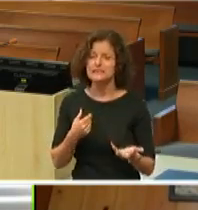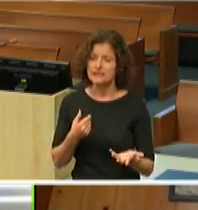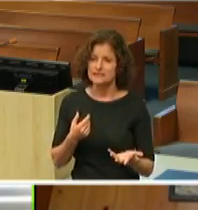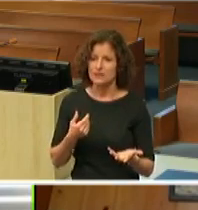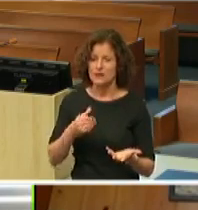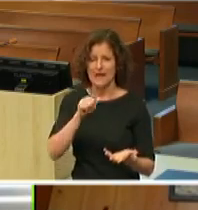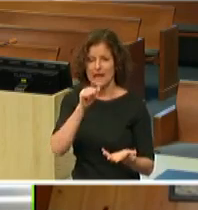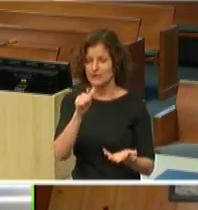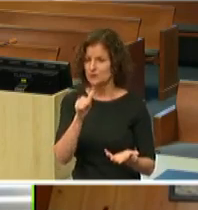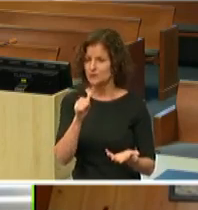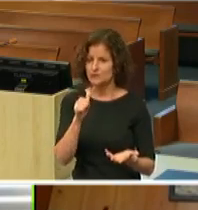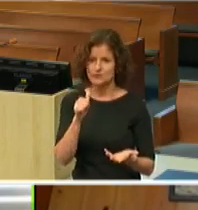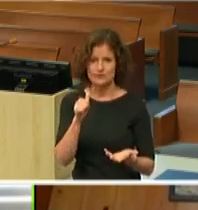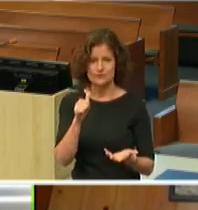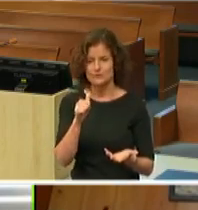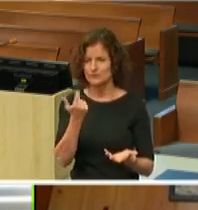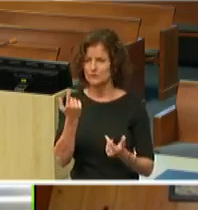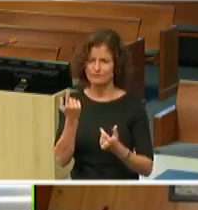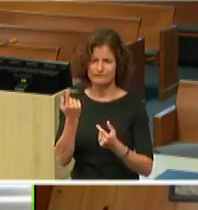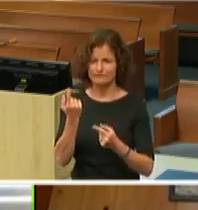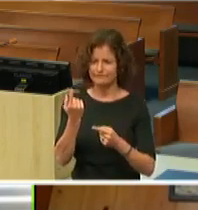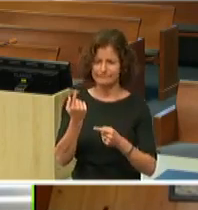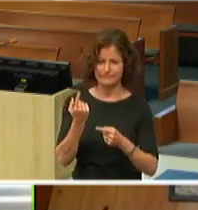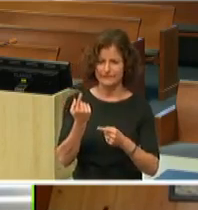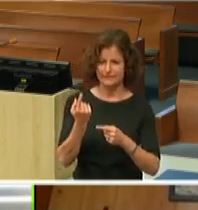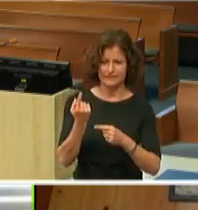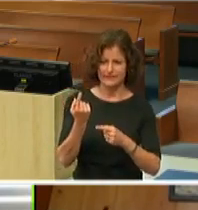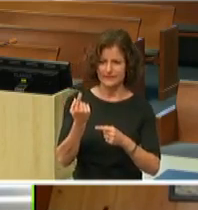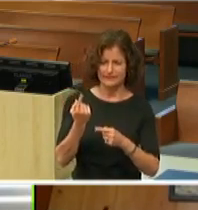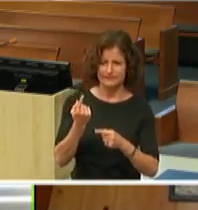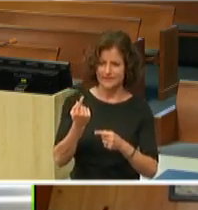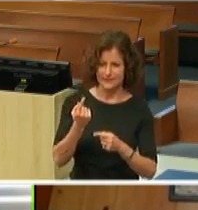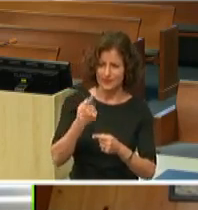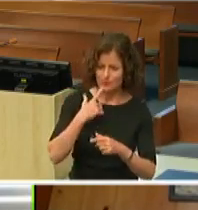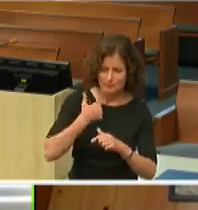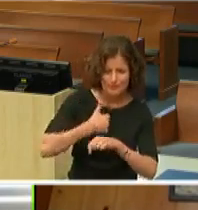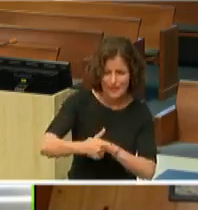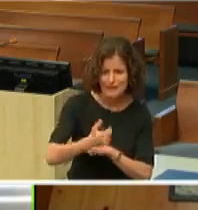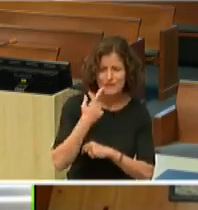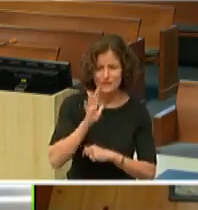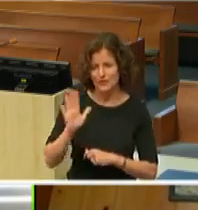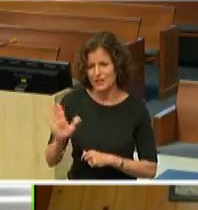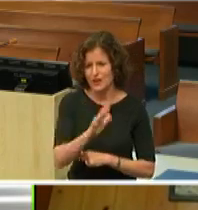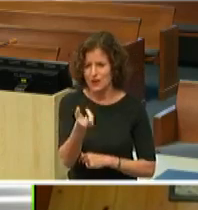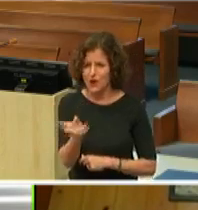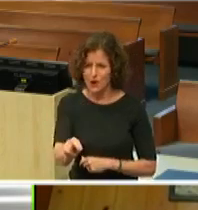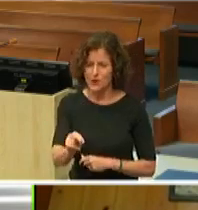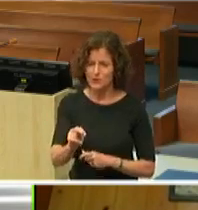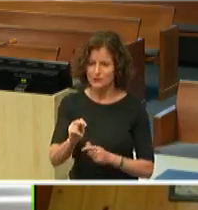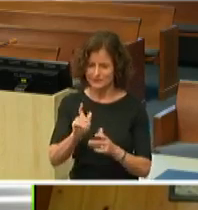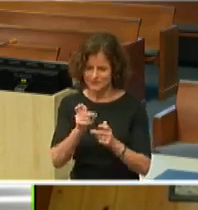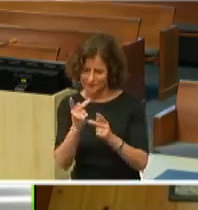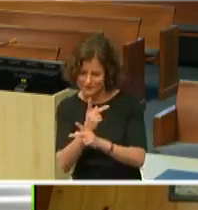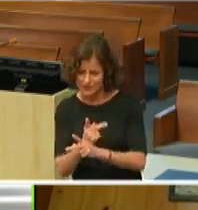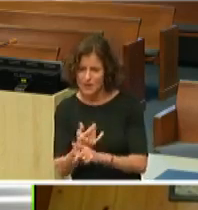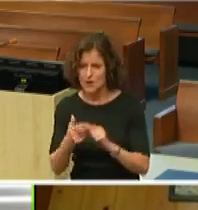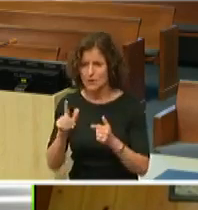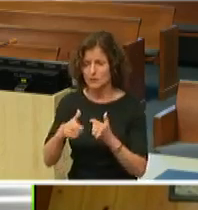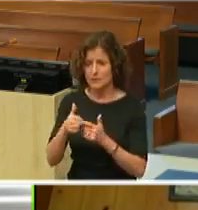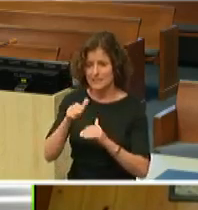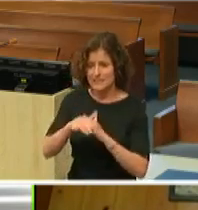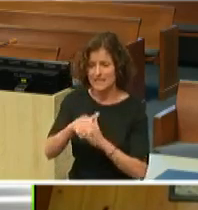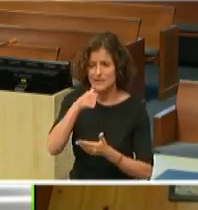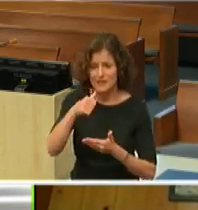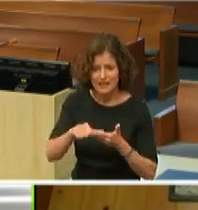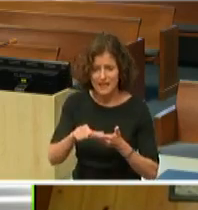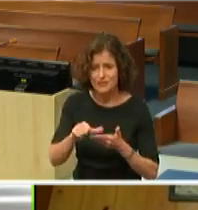fault anybody for any kind of misinterpretation. I did, when you sent your letter this morning, and I appreciate the